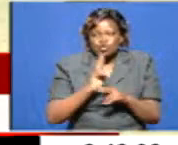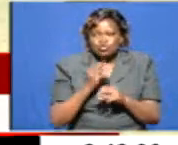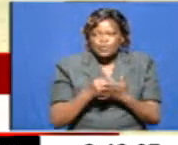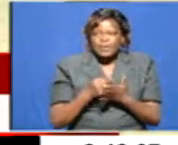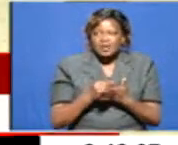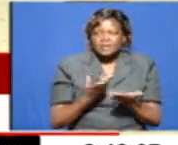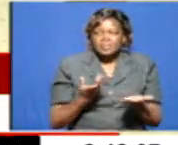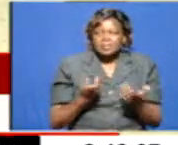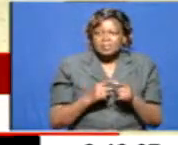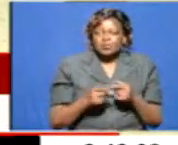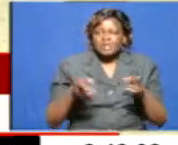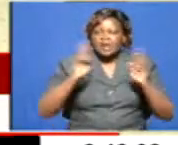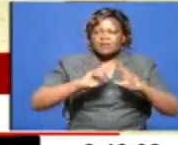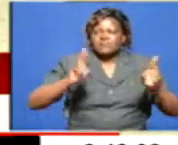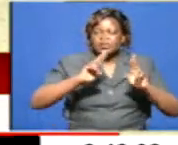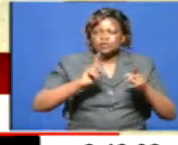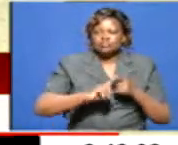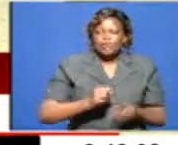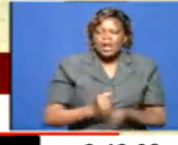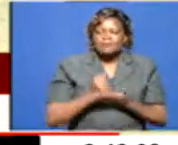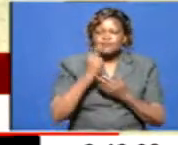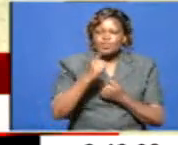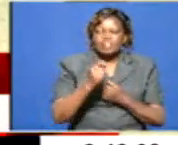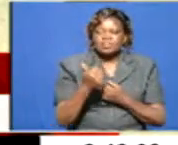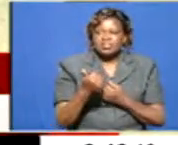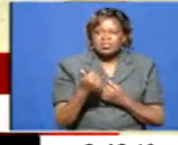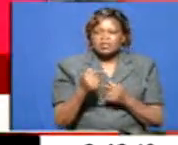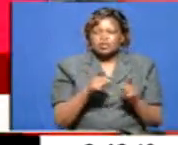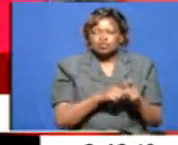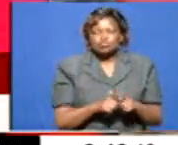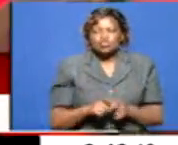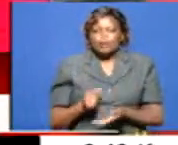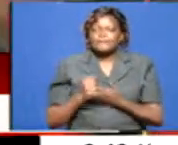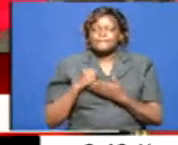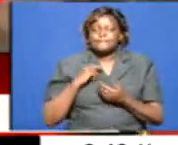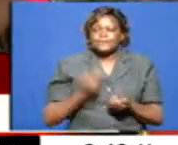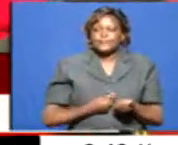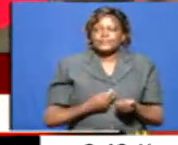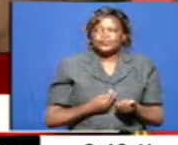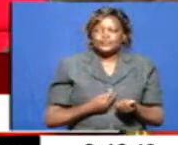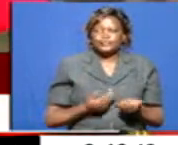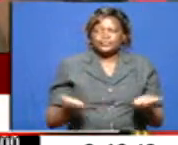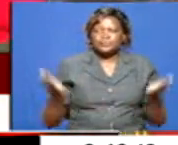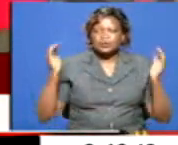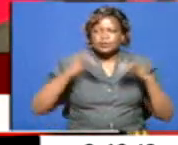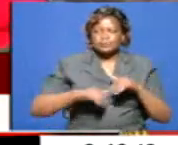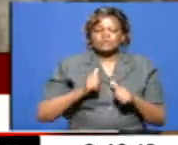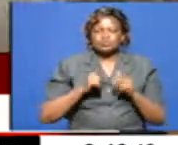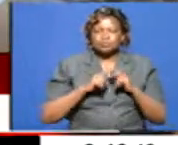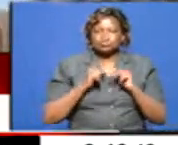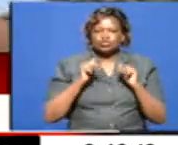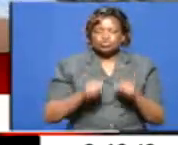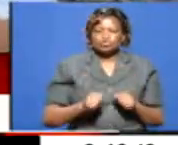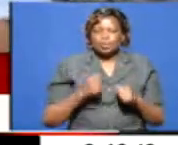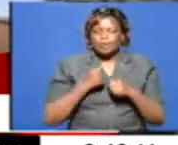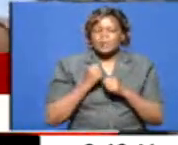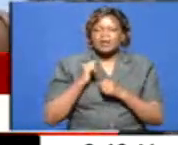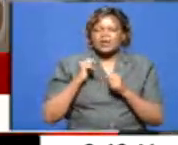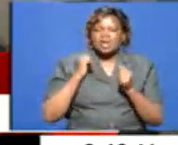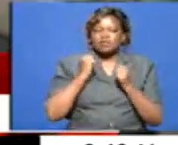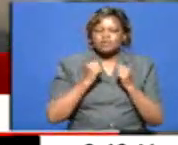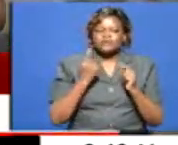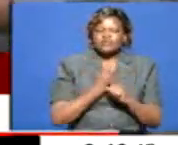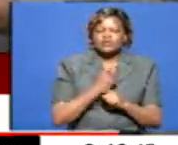are ready to assist each other and also to assist us. The seminar, which commenced today, will see athletes from different